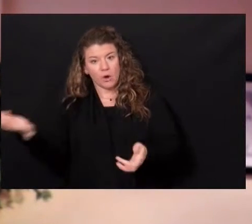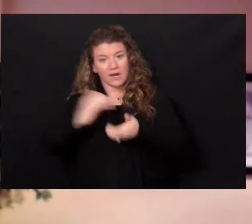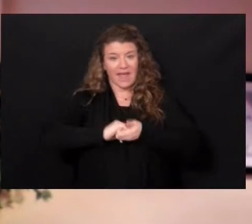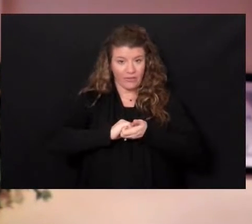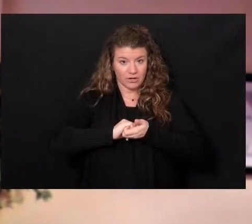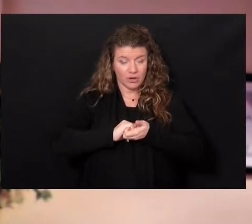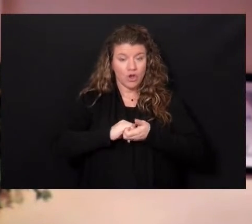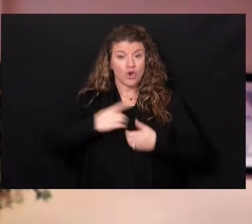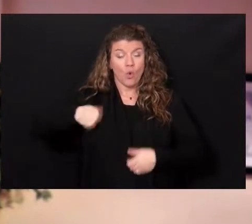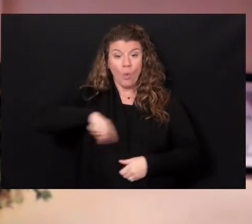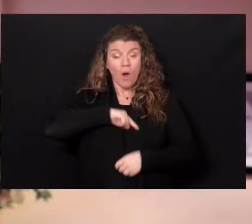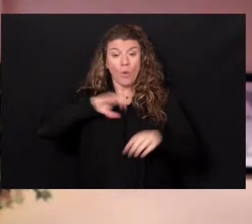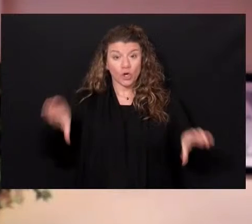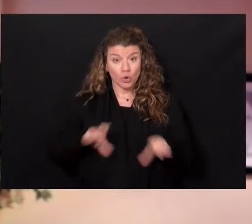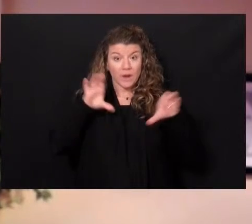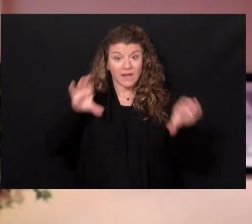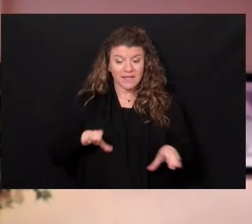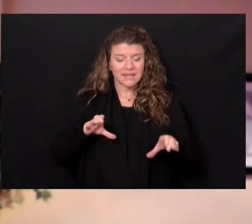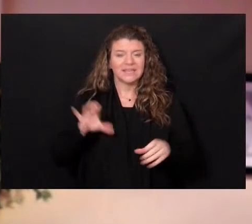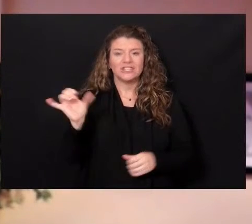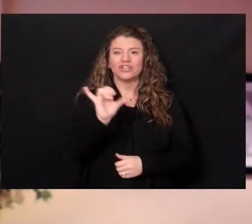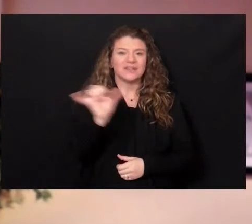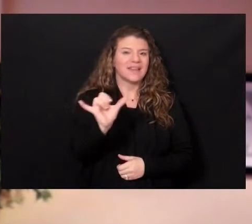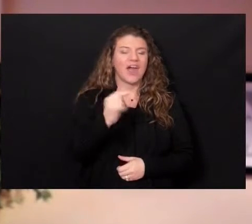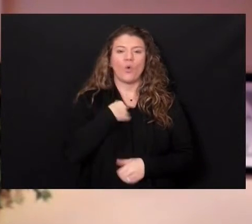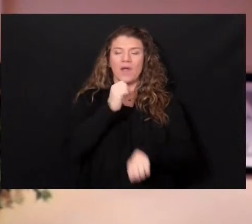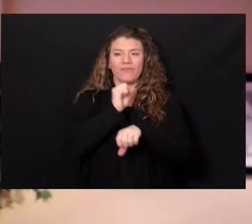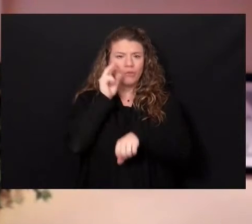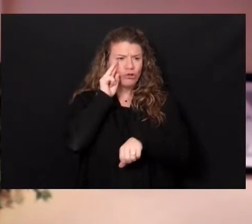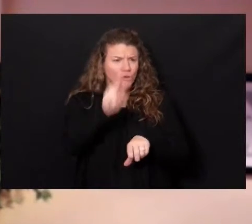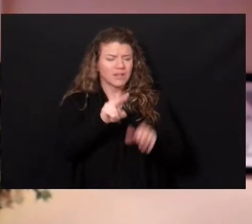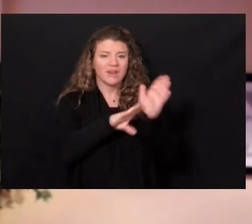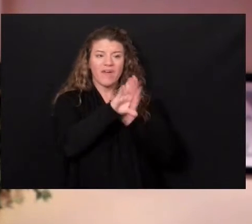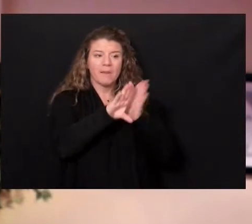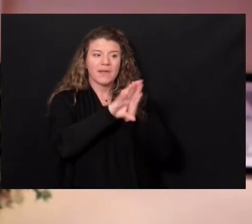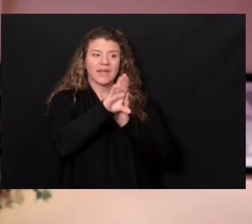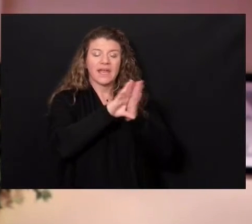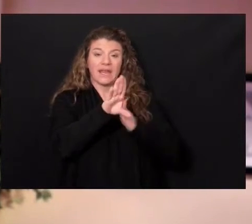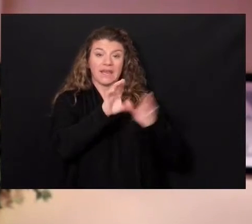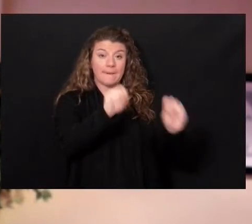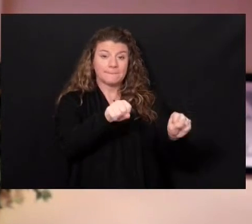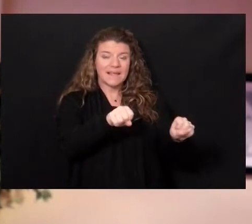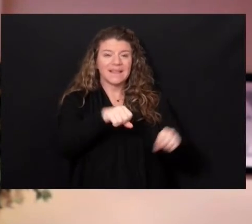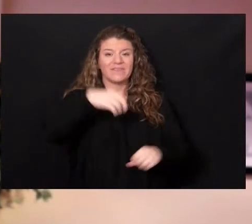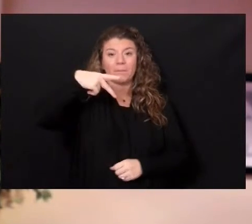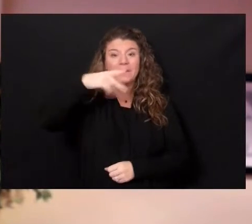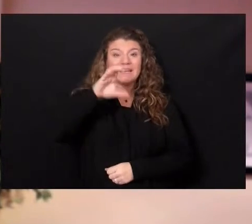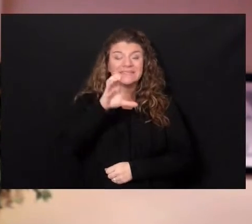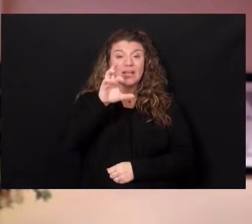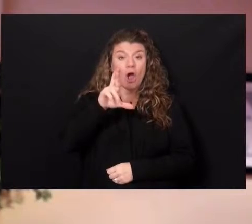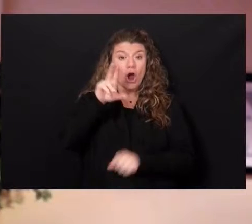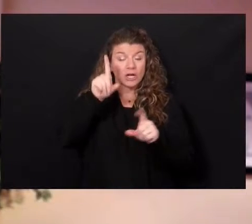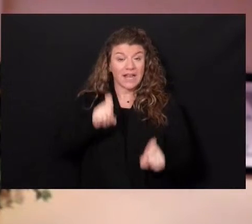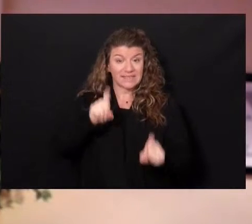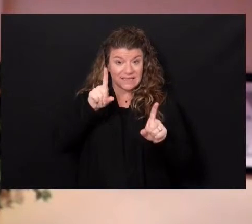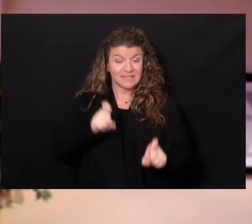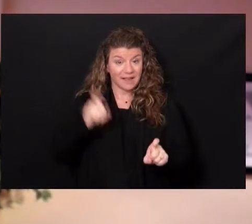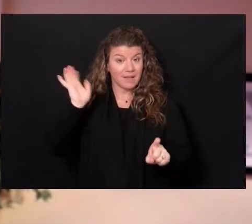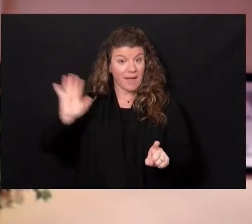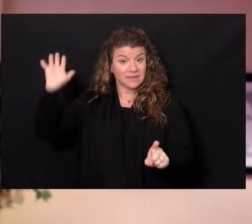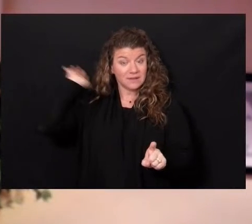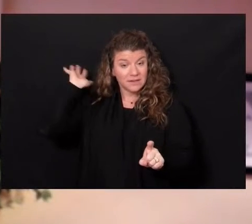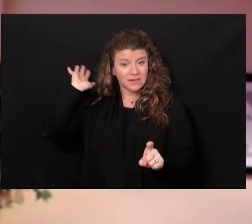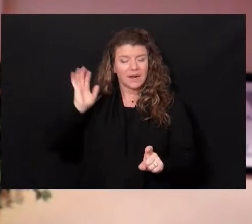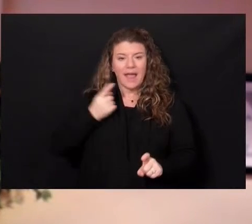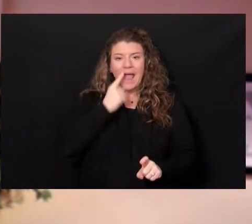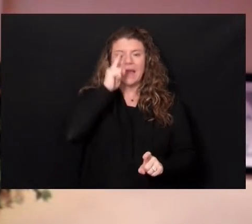we've done, just like we have looked at developing the capabilities to do PCR testing in the past and